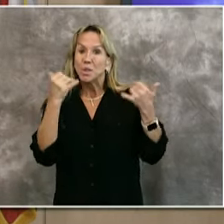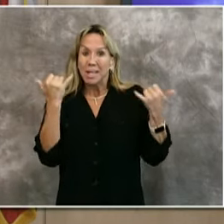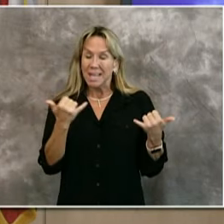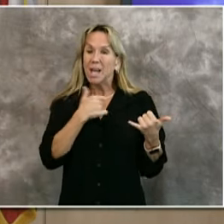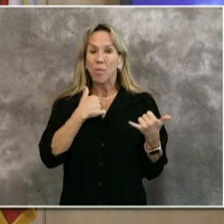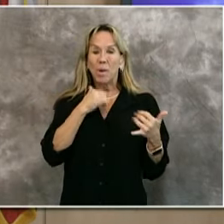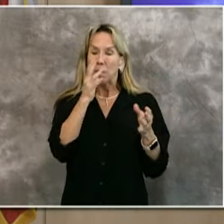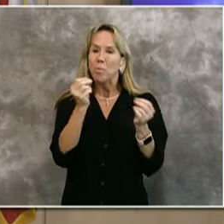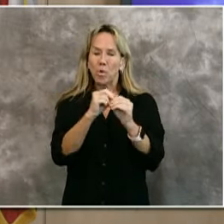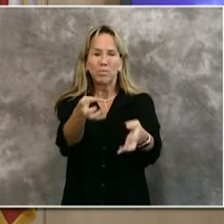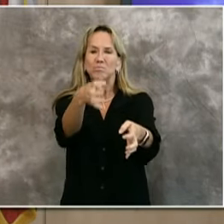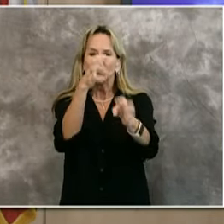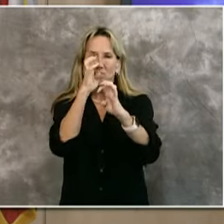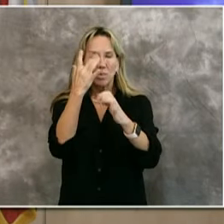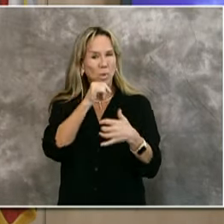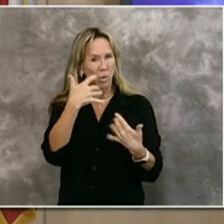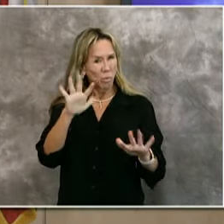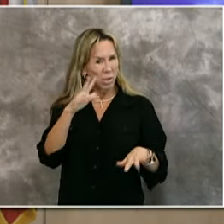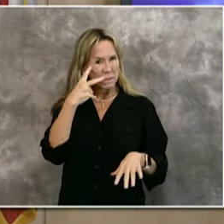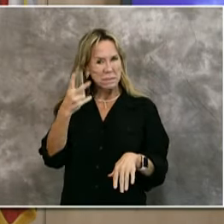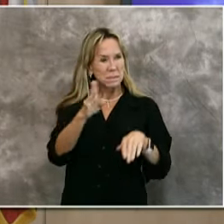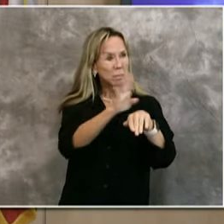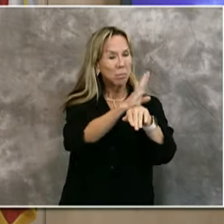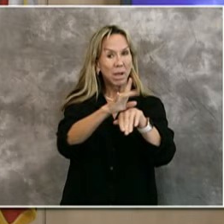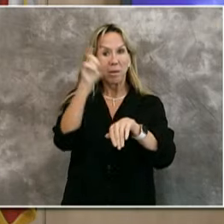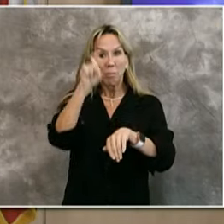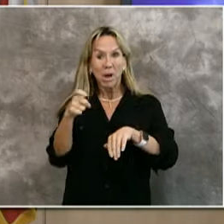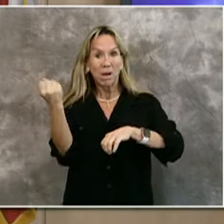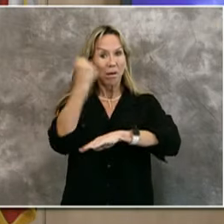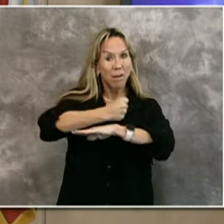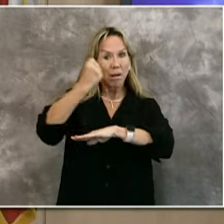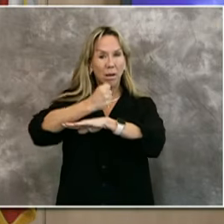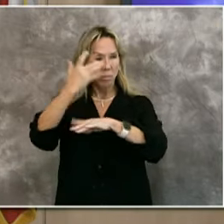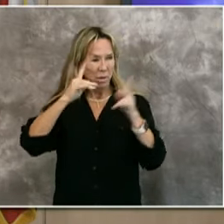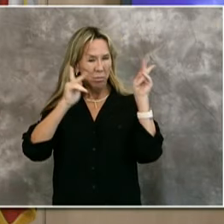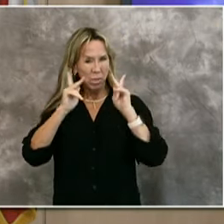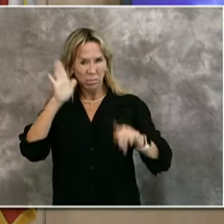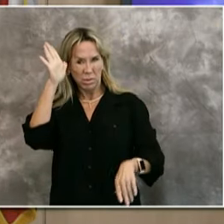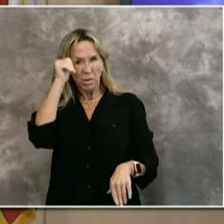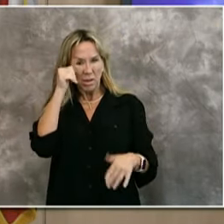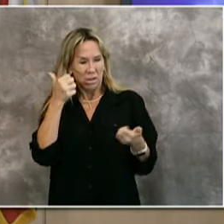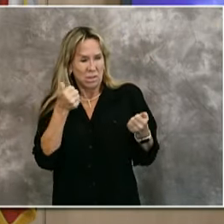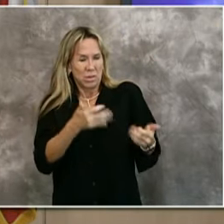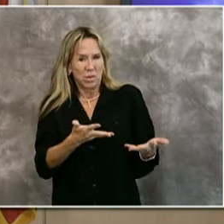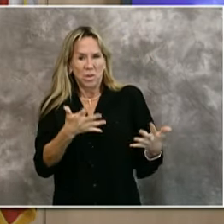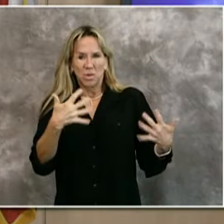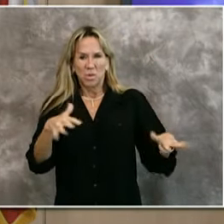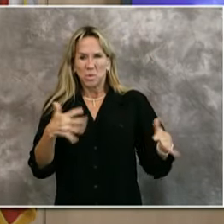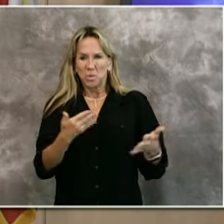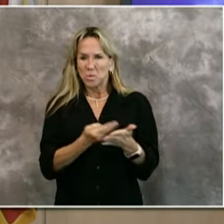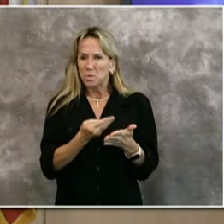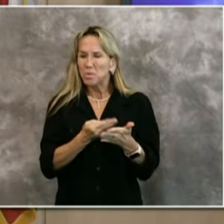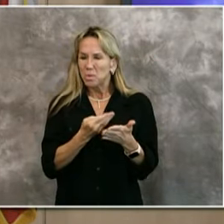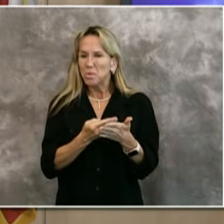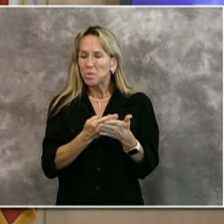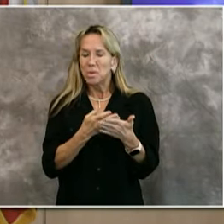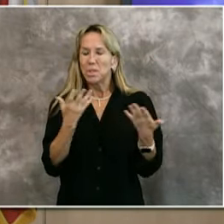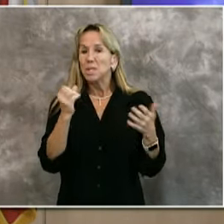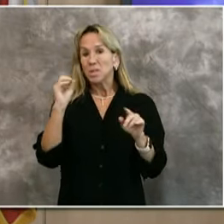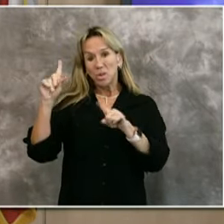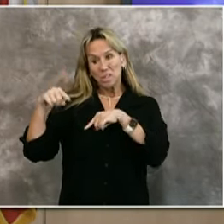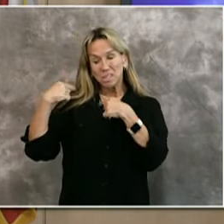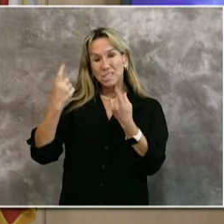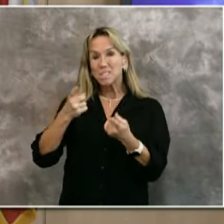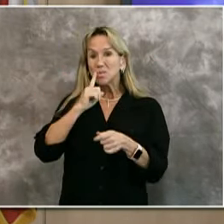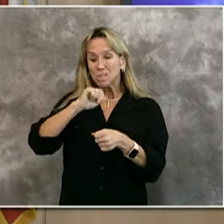to see more businesses impacted. Throughout the COVID-19 pandemic, our hospitals and health systems have been in constant communication with the